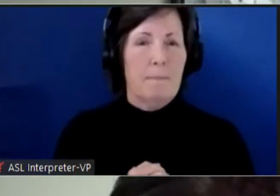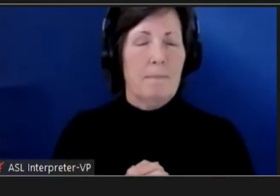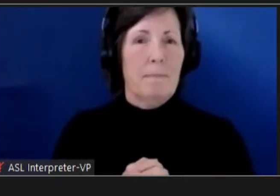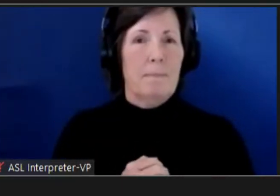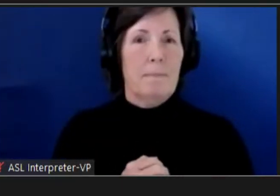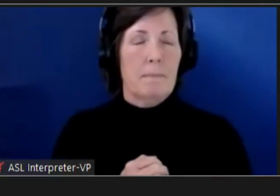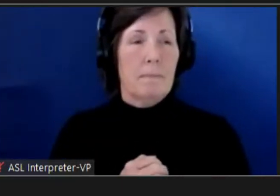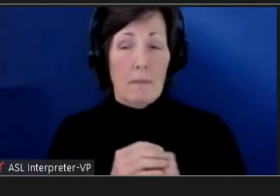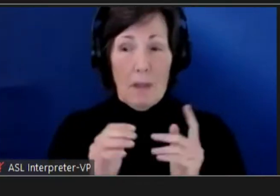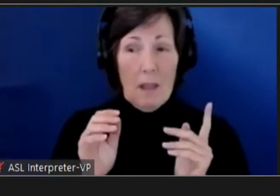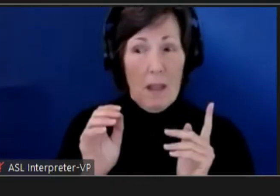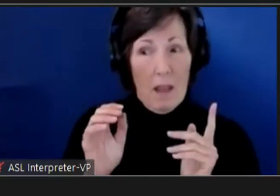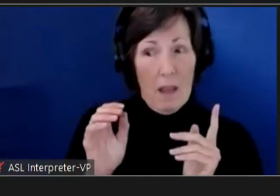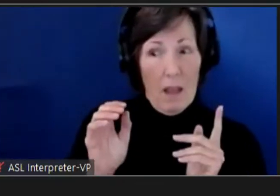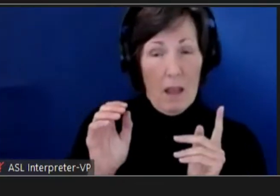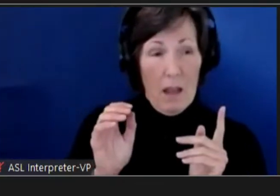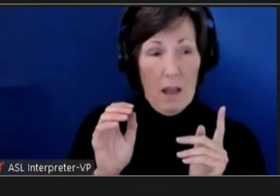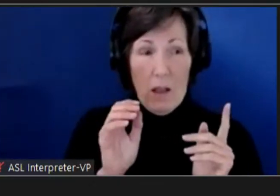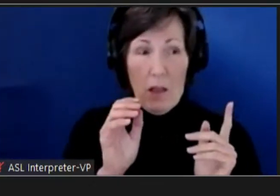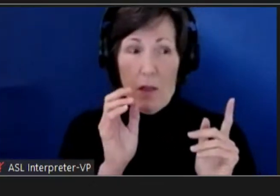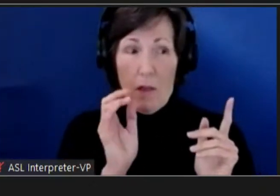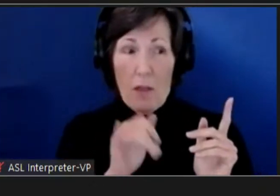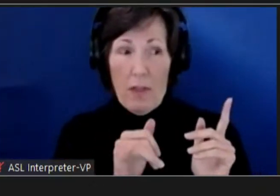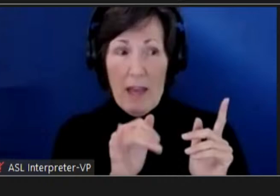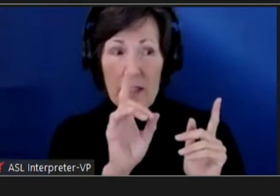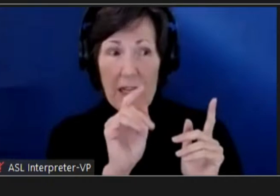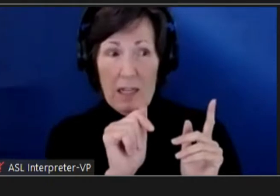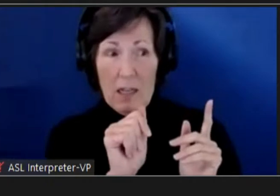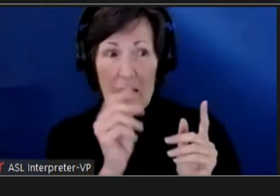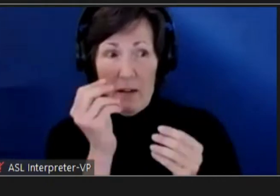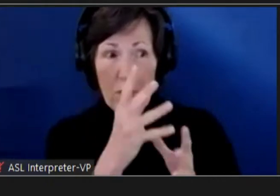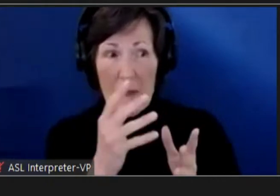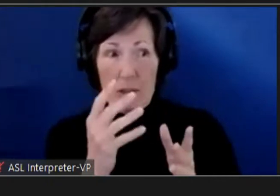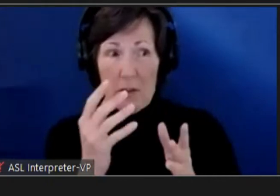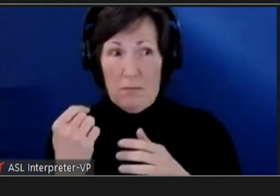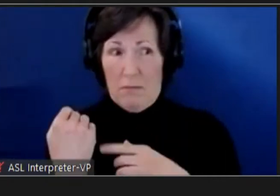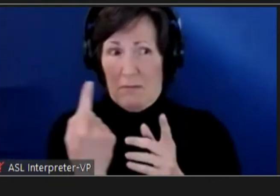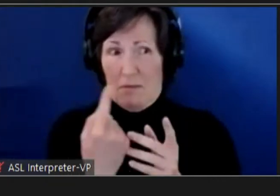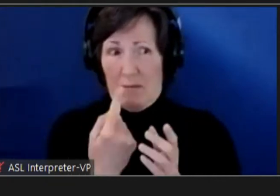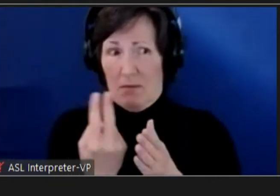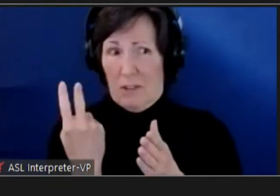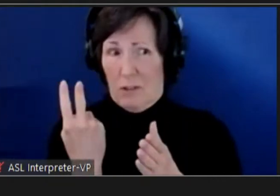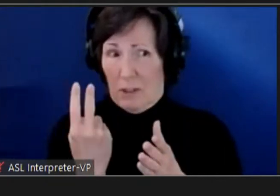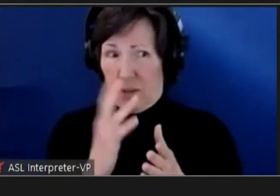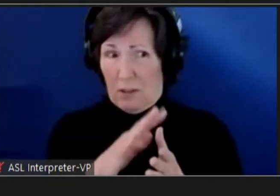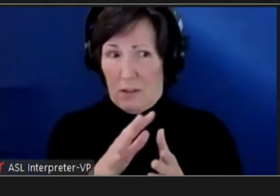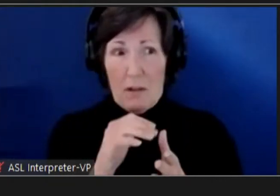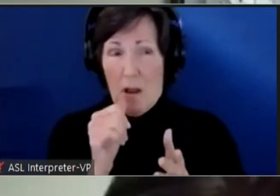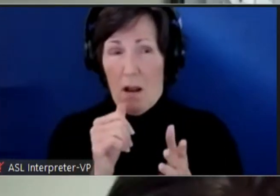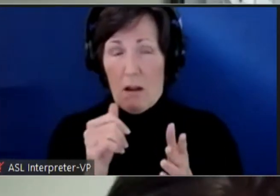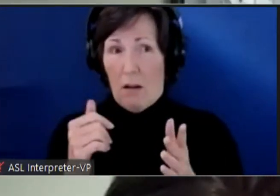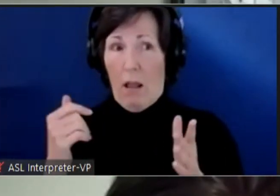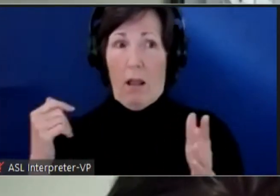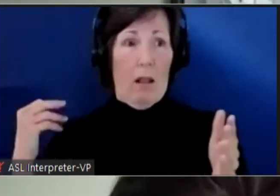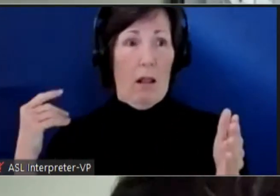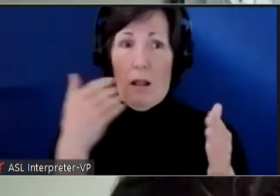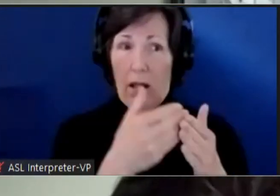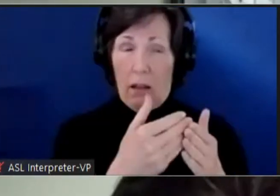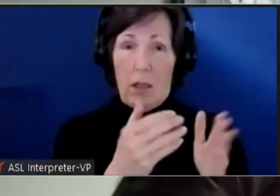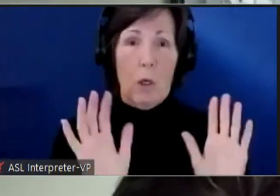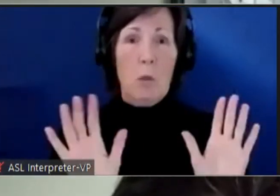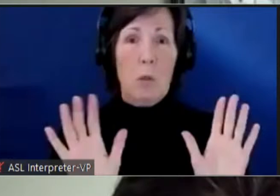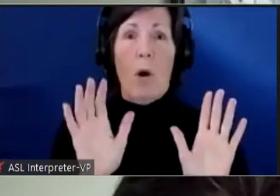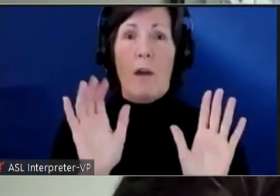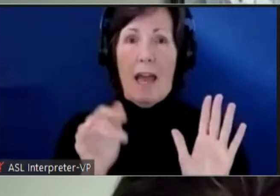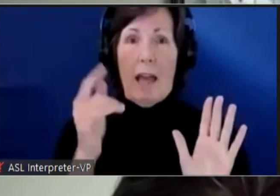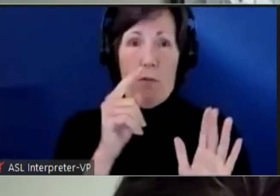And that data goes back just a few weeks, right? Not to the very beginning of the pandemic. And then this is for